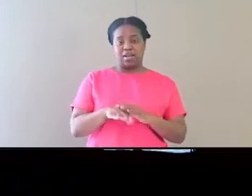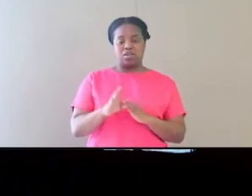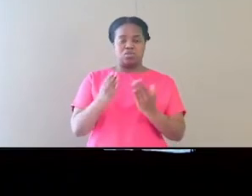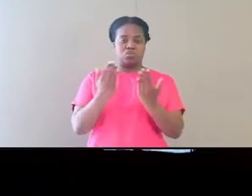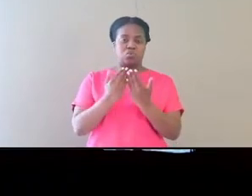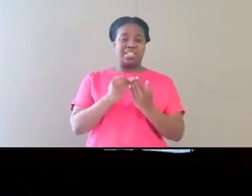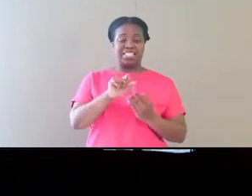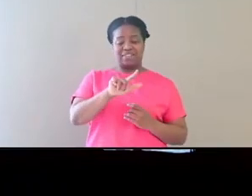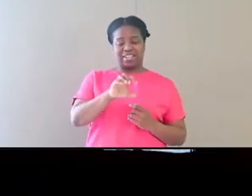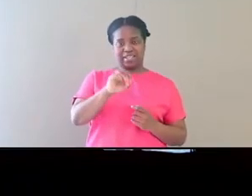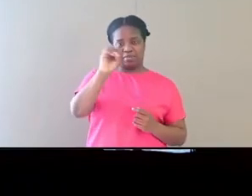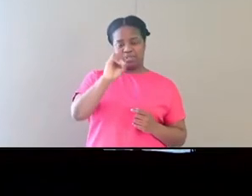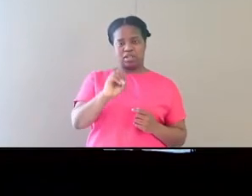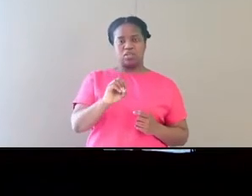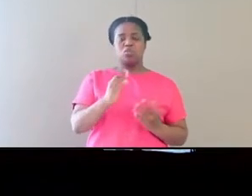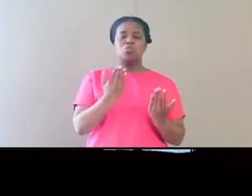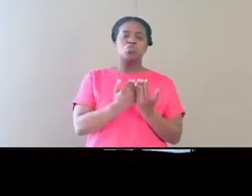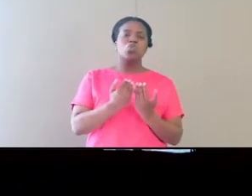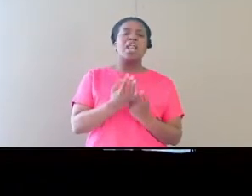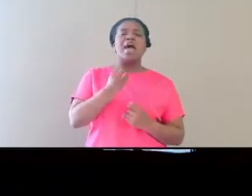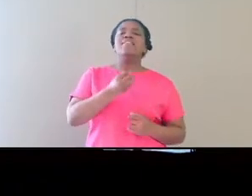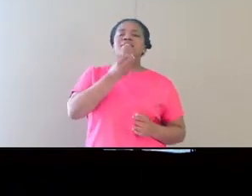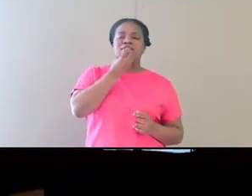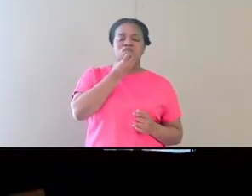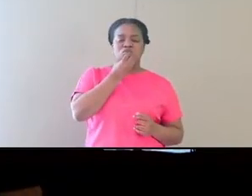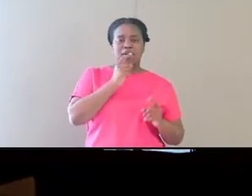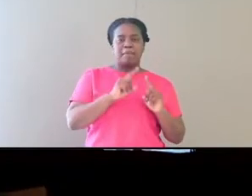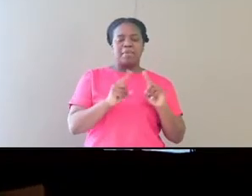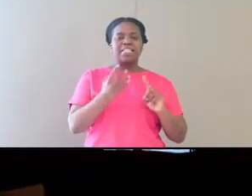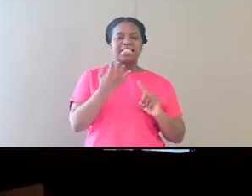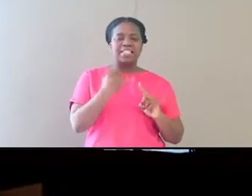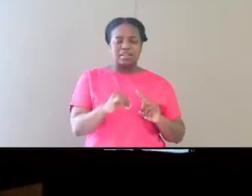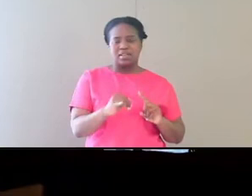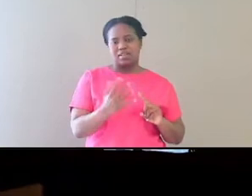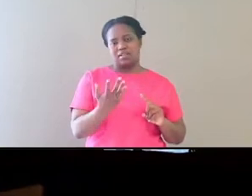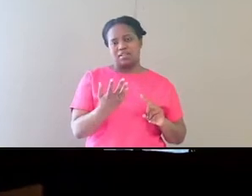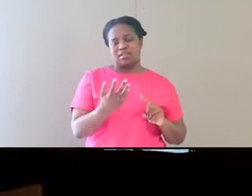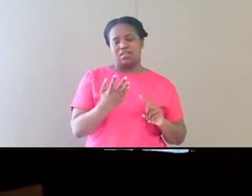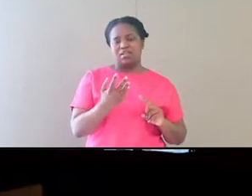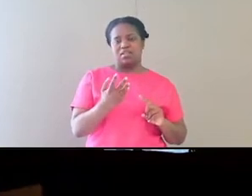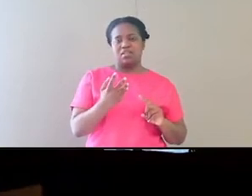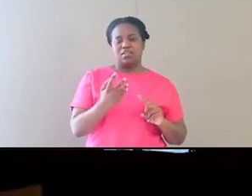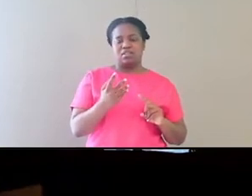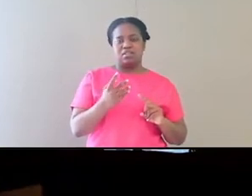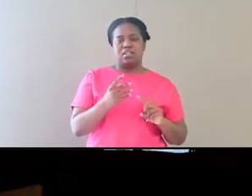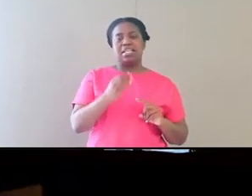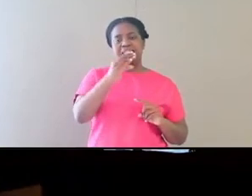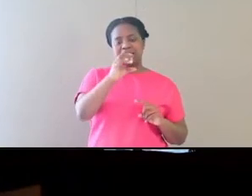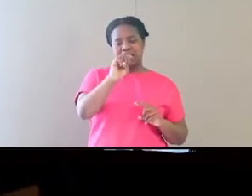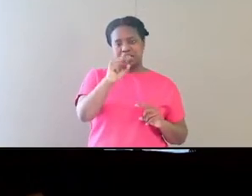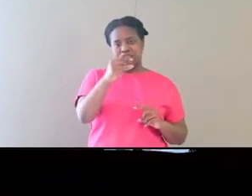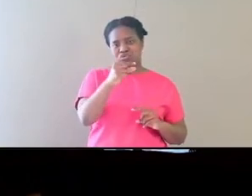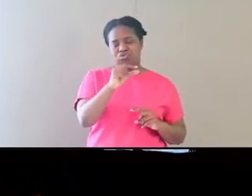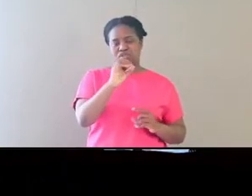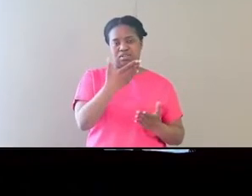of schools are no-fee schools, but there's still a lot of costs associated with schooling, and the CSG can help with those.